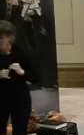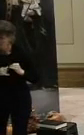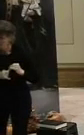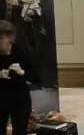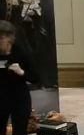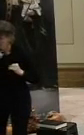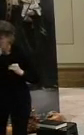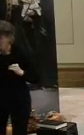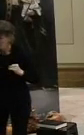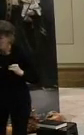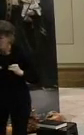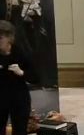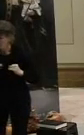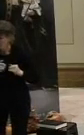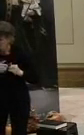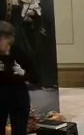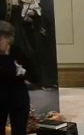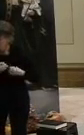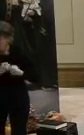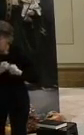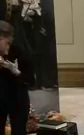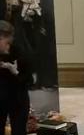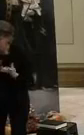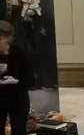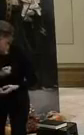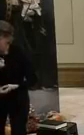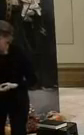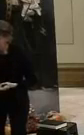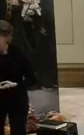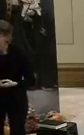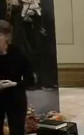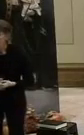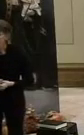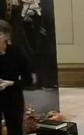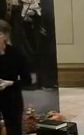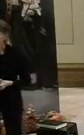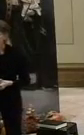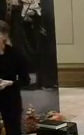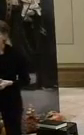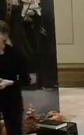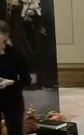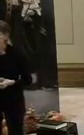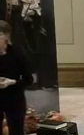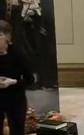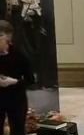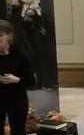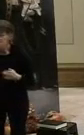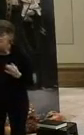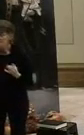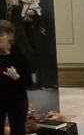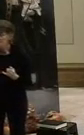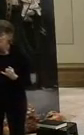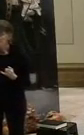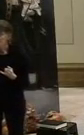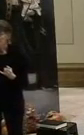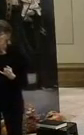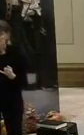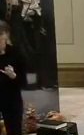If it's a way that you have family members that you sometimes keep at a distance,